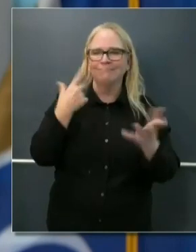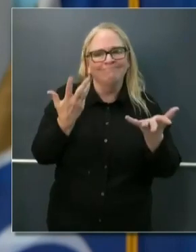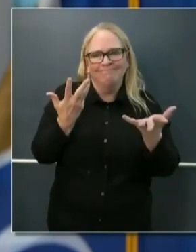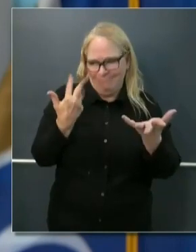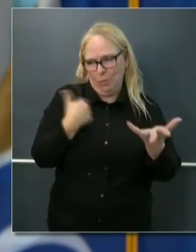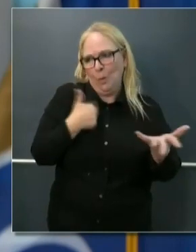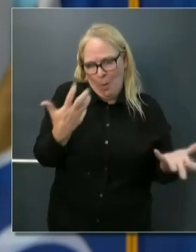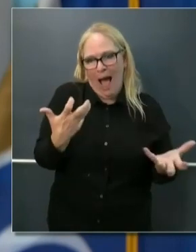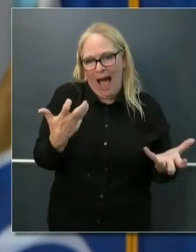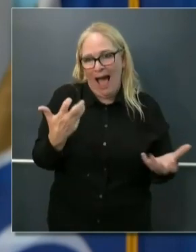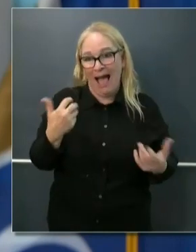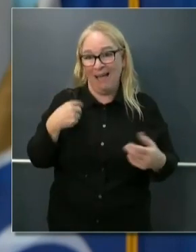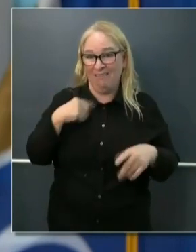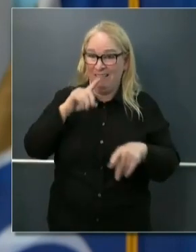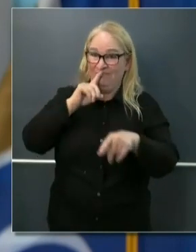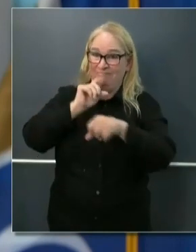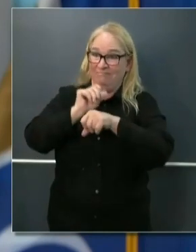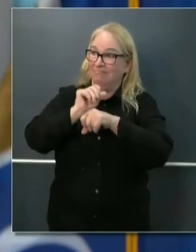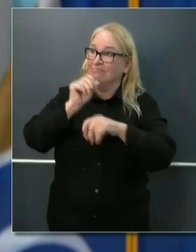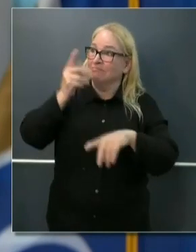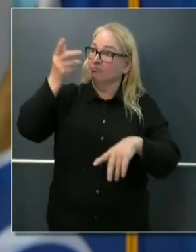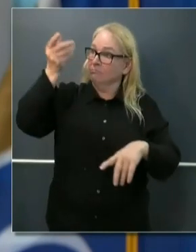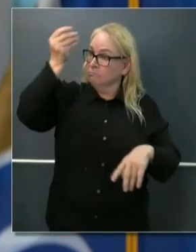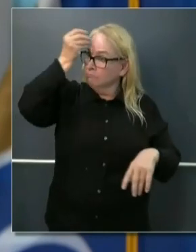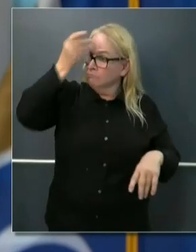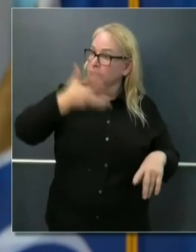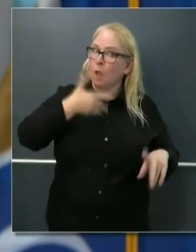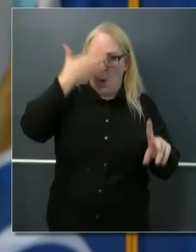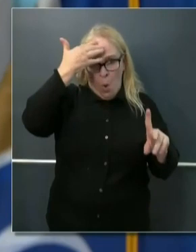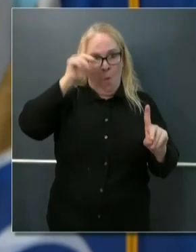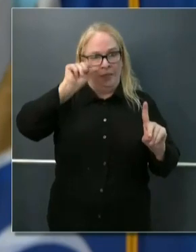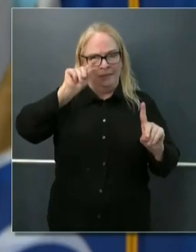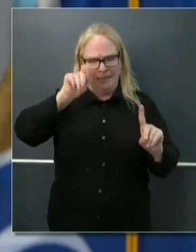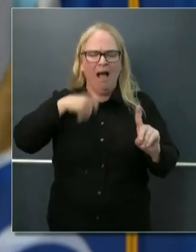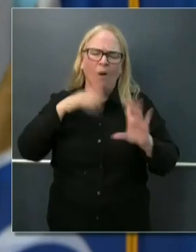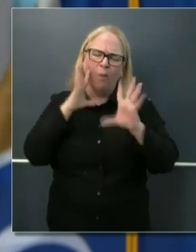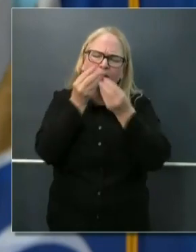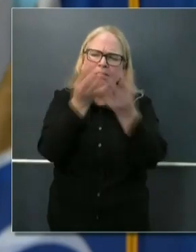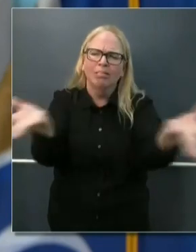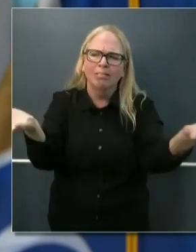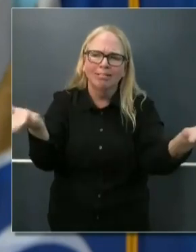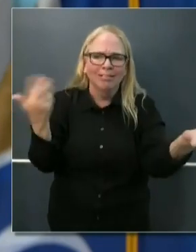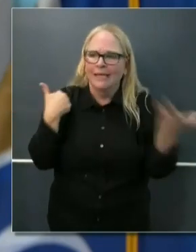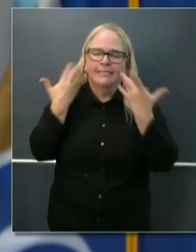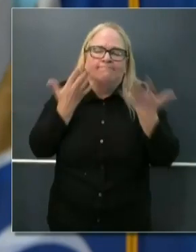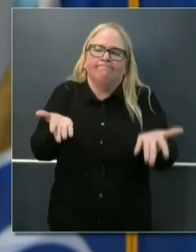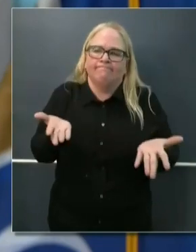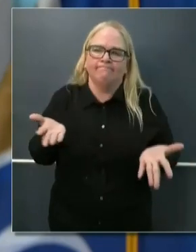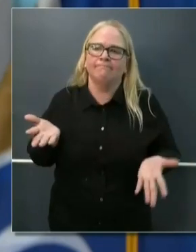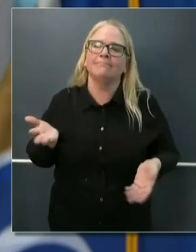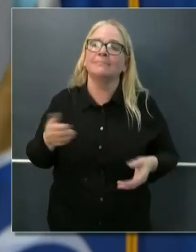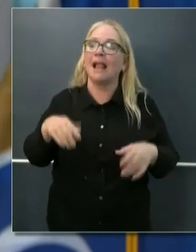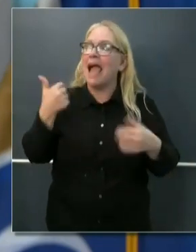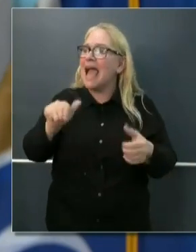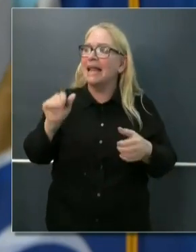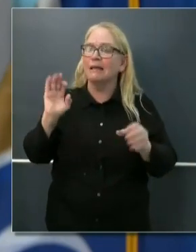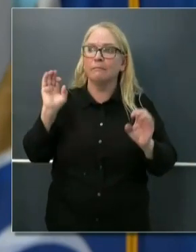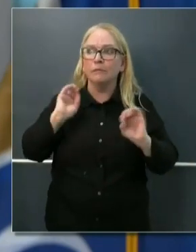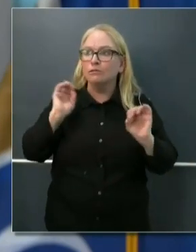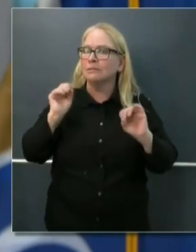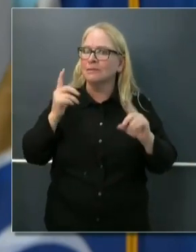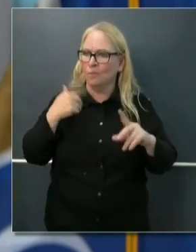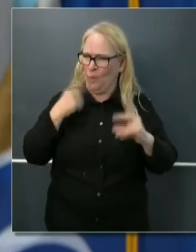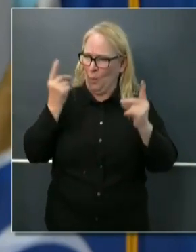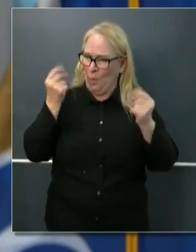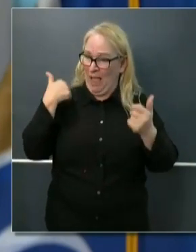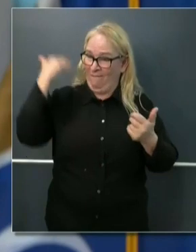it, I will provide it for you, and we are in real time trying to get that information out as quickly as possible. But we just announced